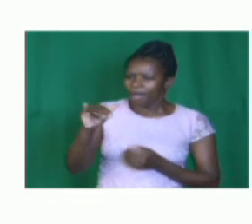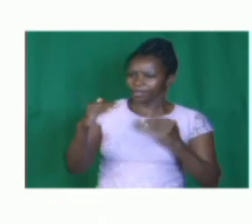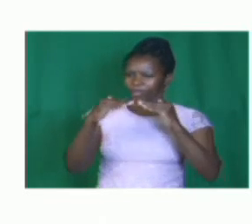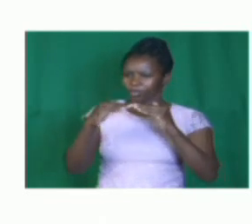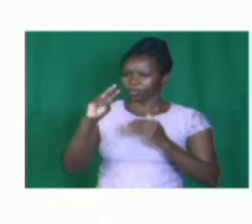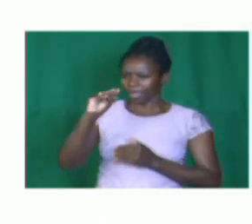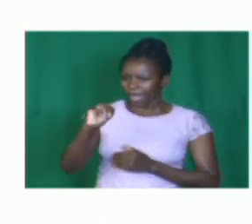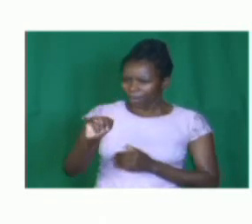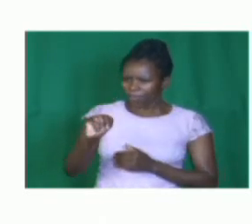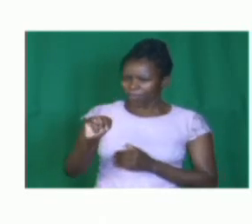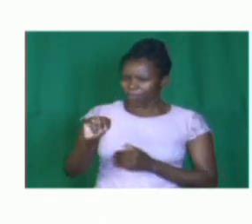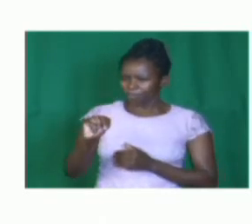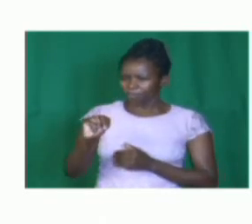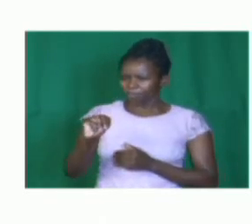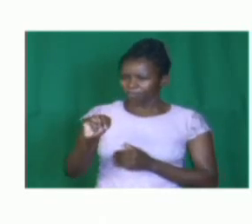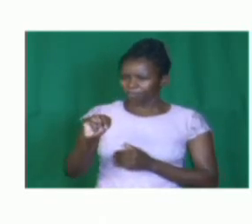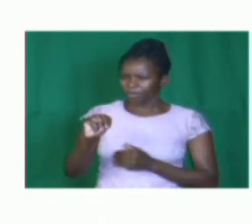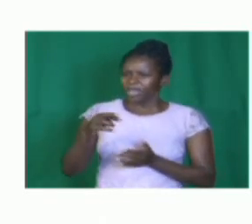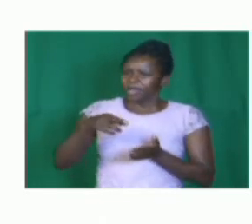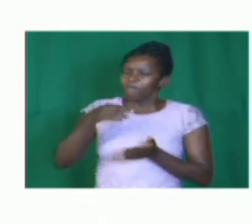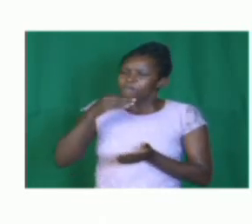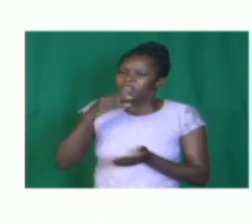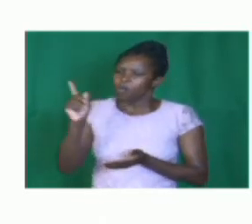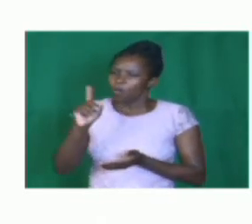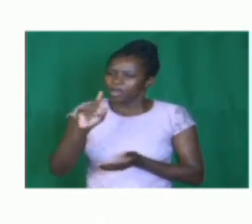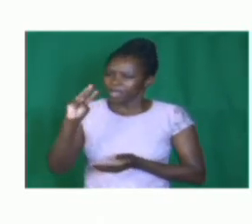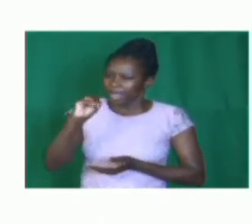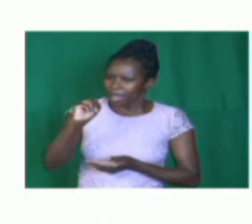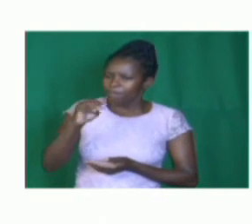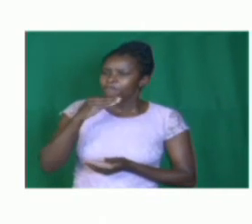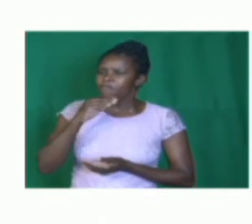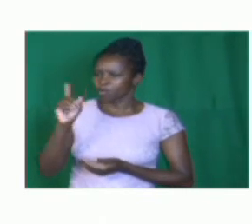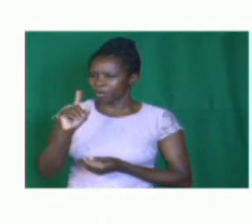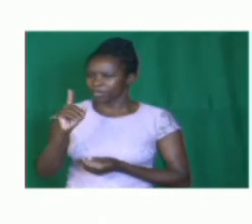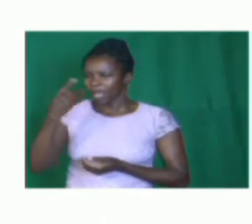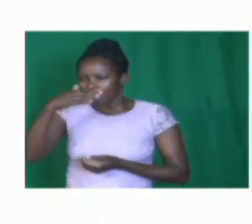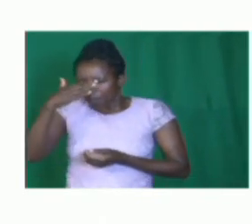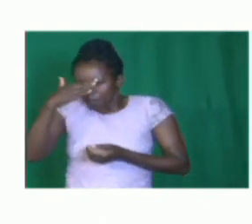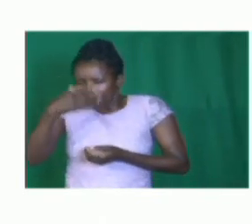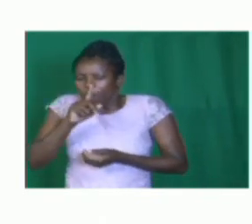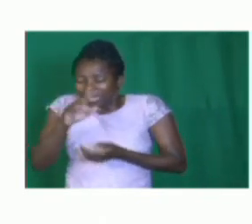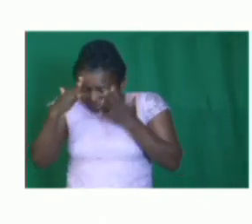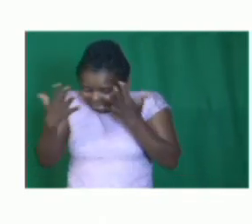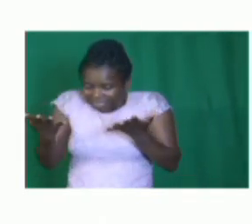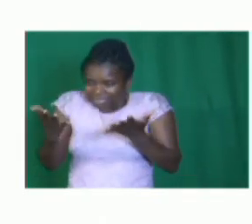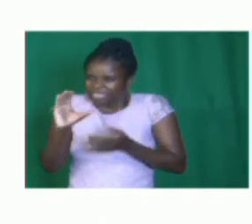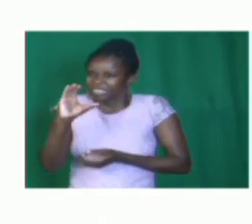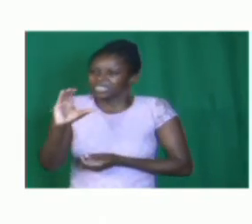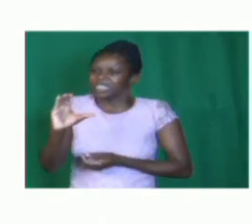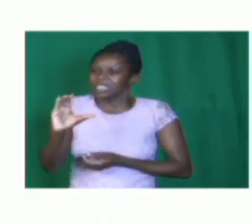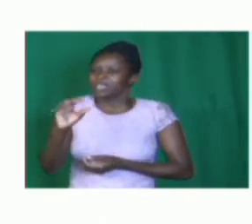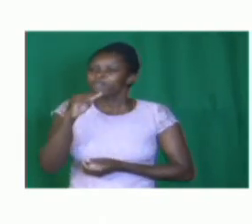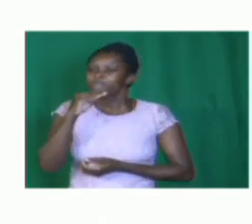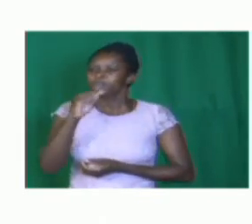represents, but the problem is you don't know what c represents in this case. For